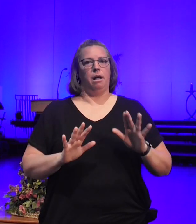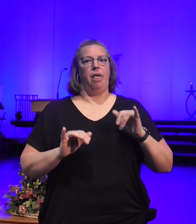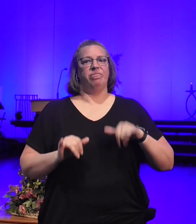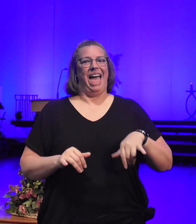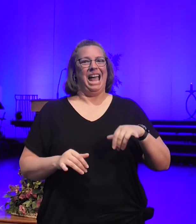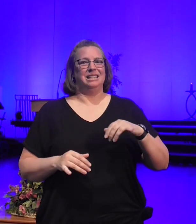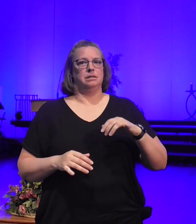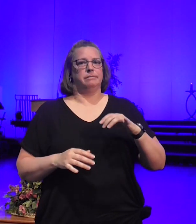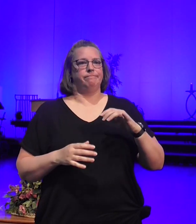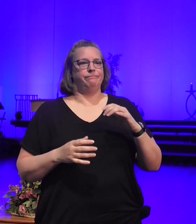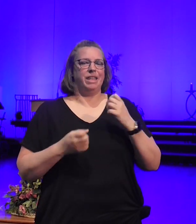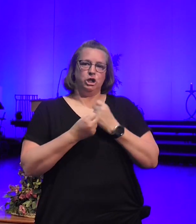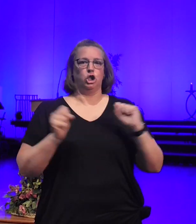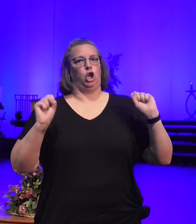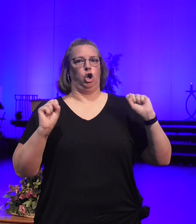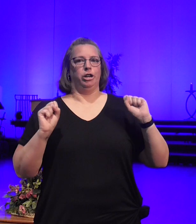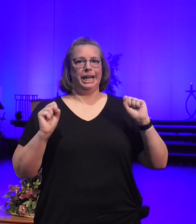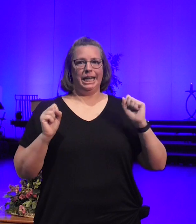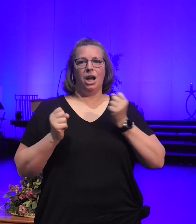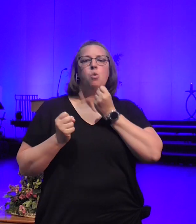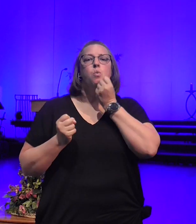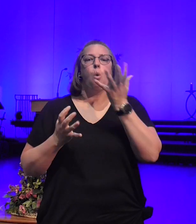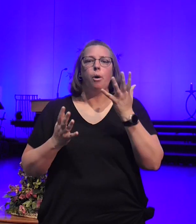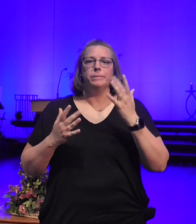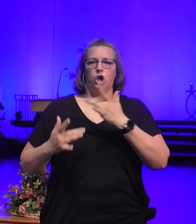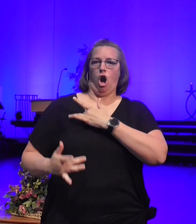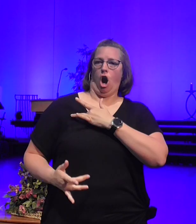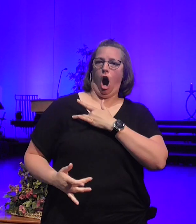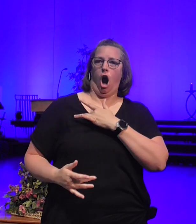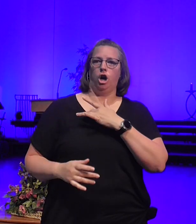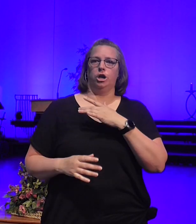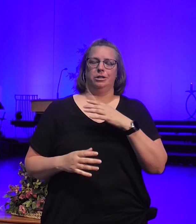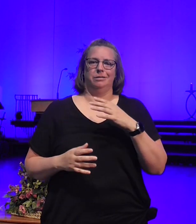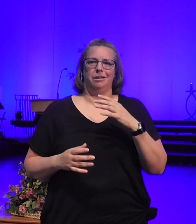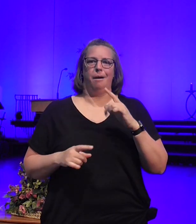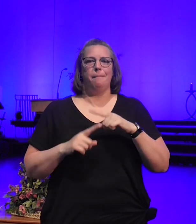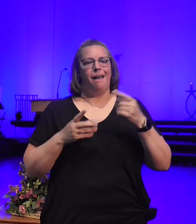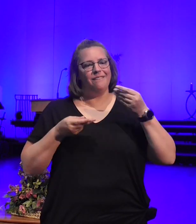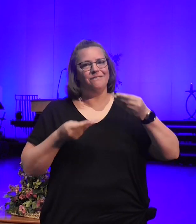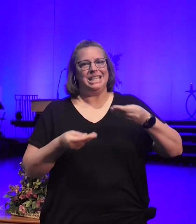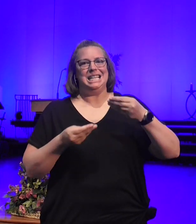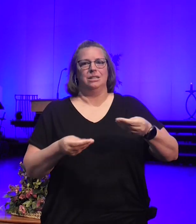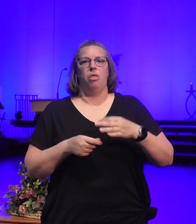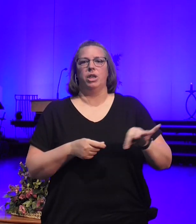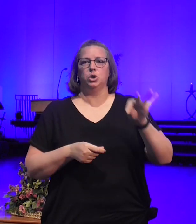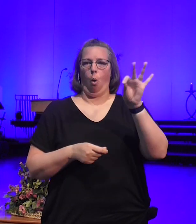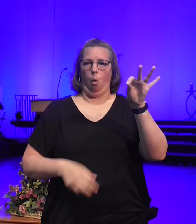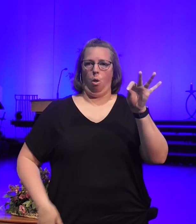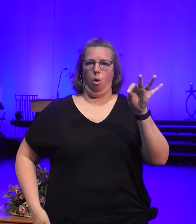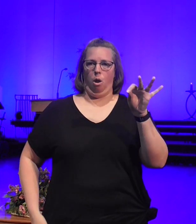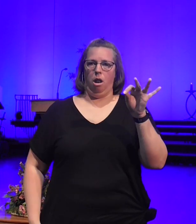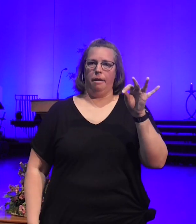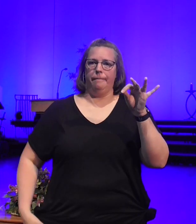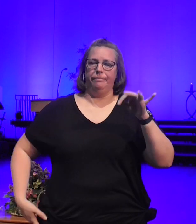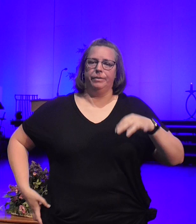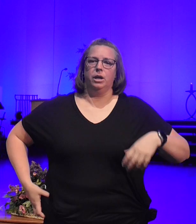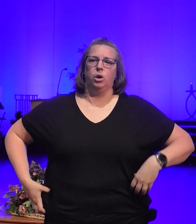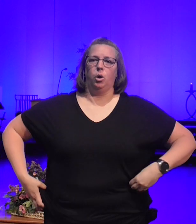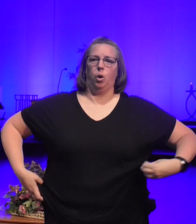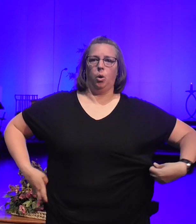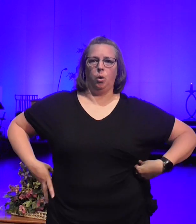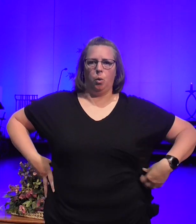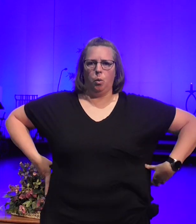kind that not only warms the heart and makes glad the mind, but also feeds the soul. We belong to